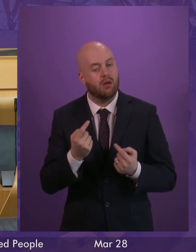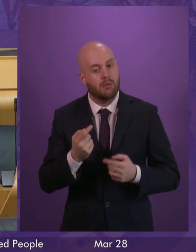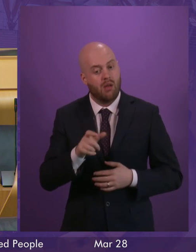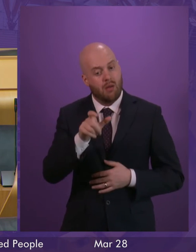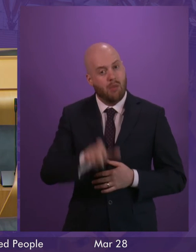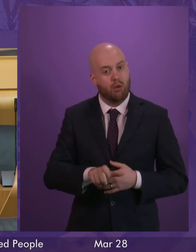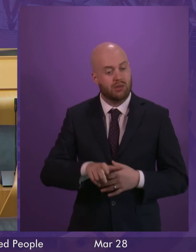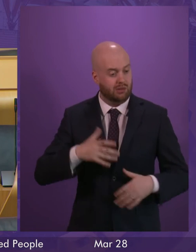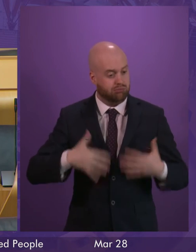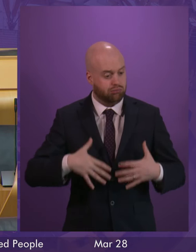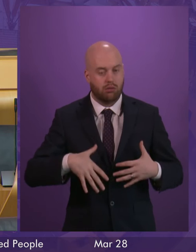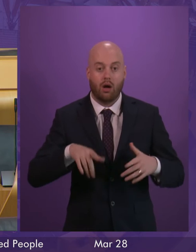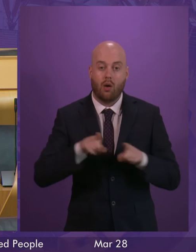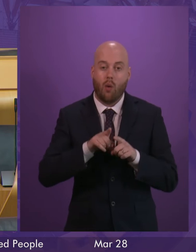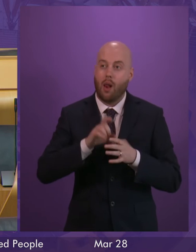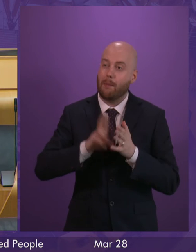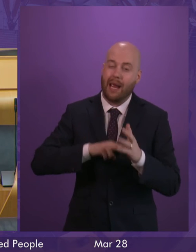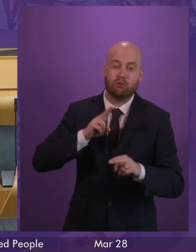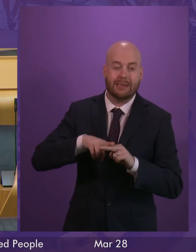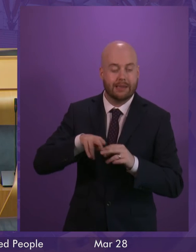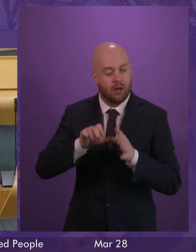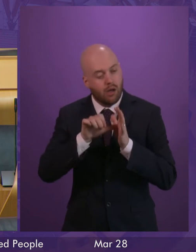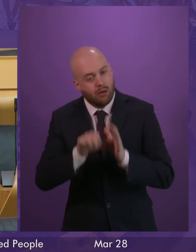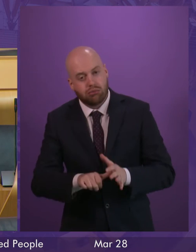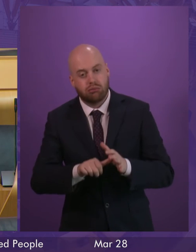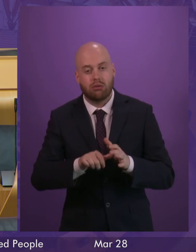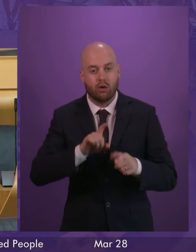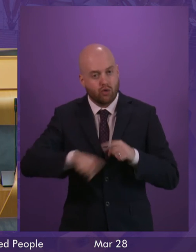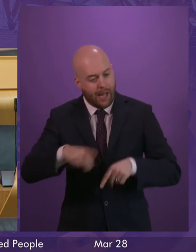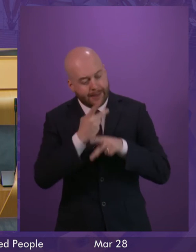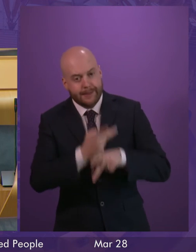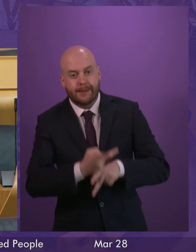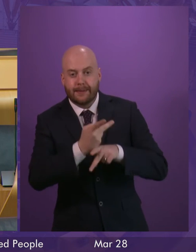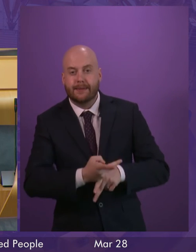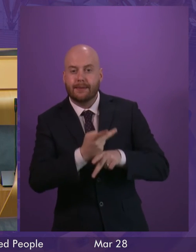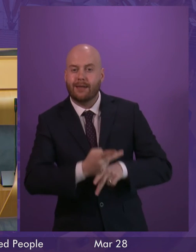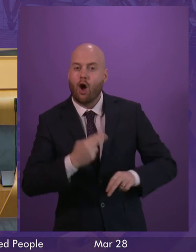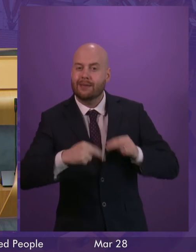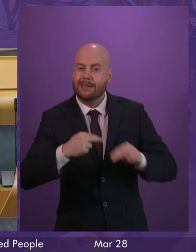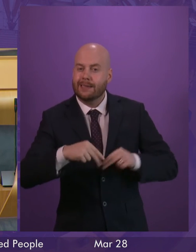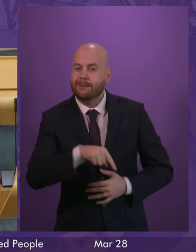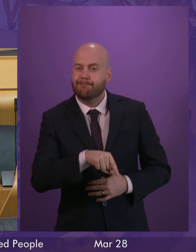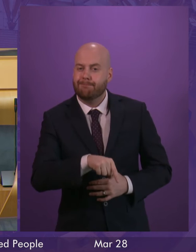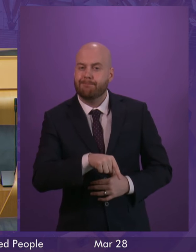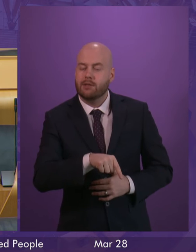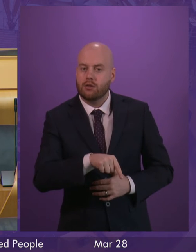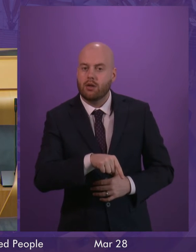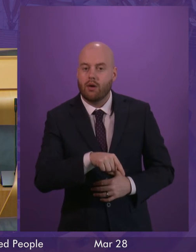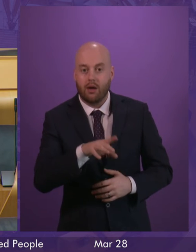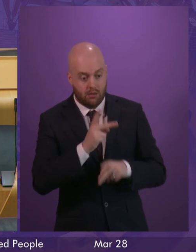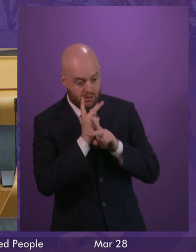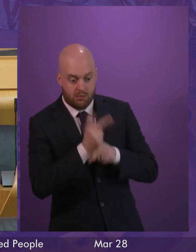but also for the parents, siblings and families doing their best as carers. Caring for such individuals is hugely